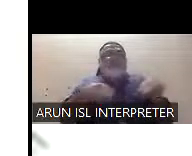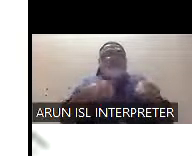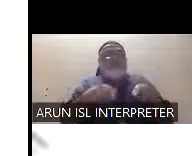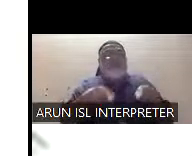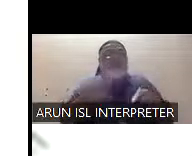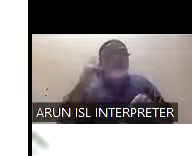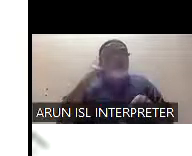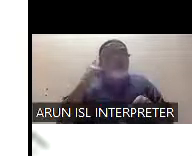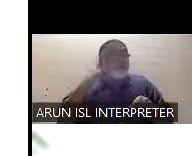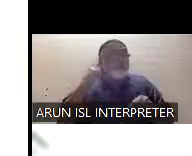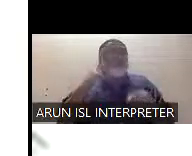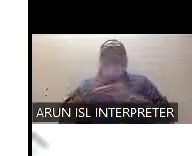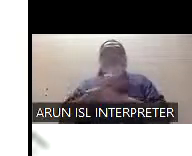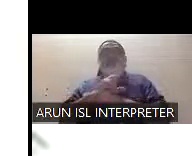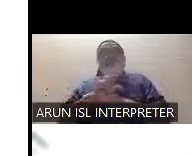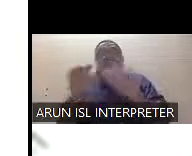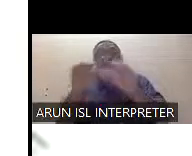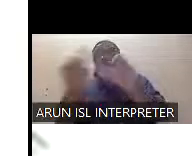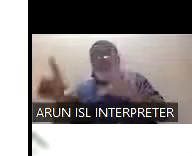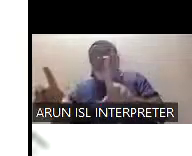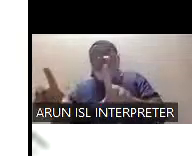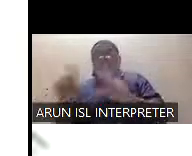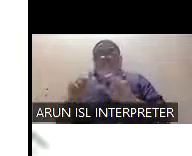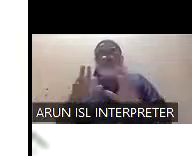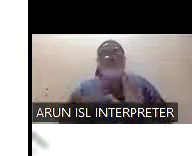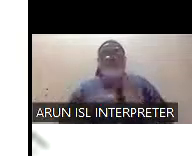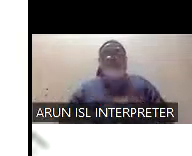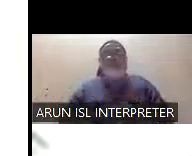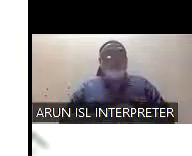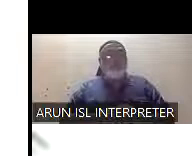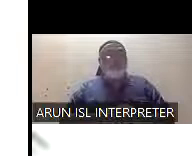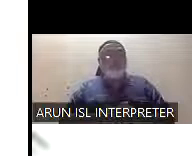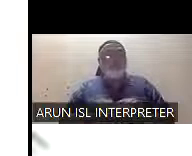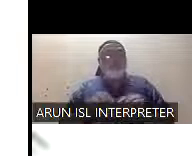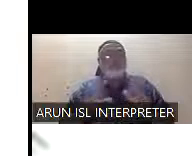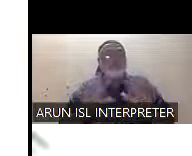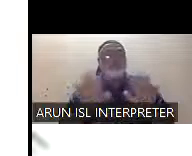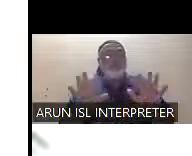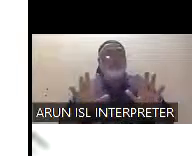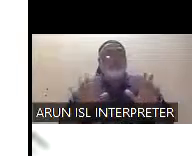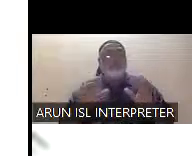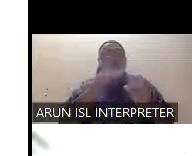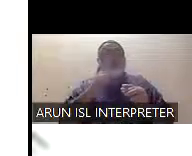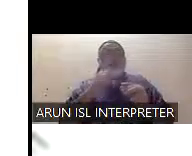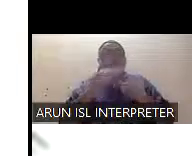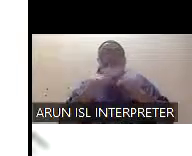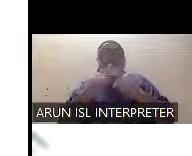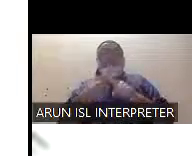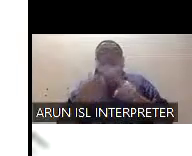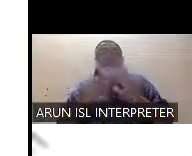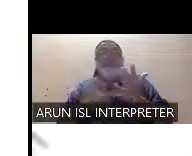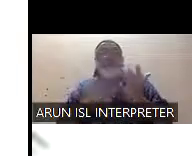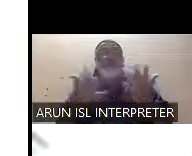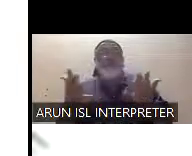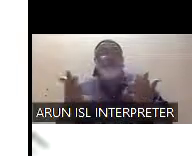content, that option should be available. And whatever is non-text content, so whenever there are pictures in the web page